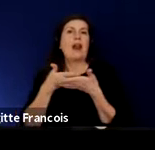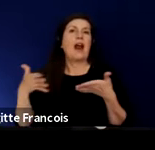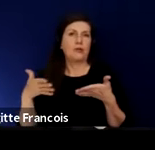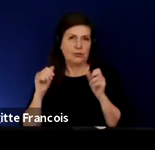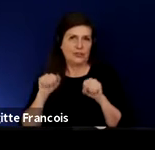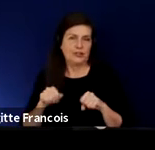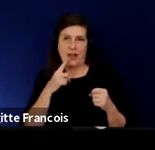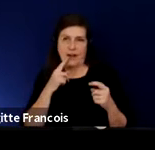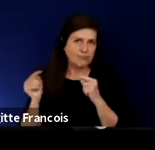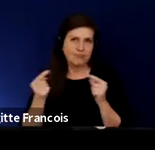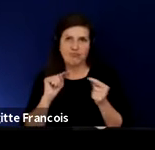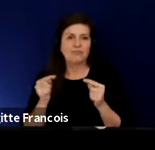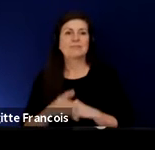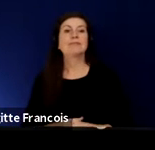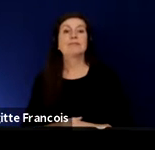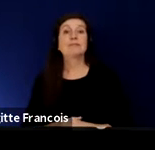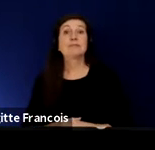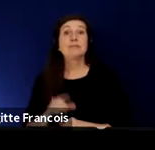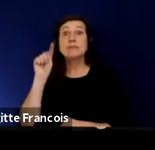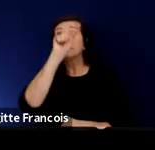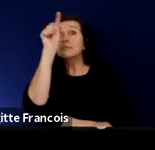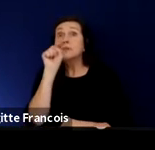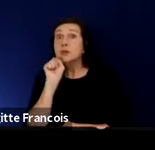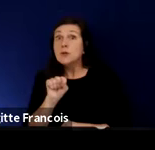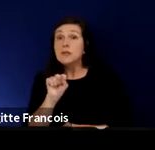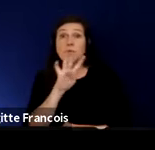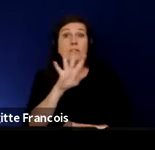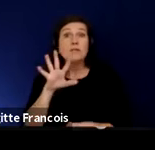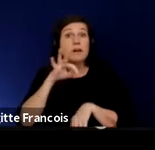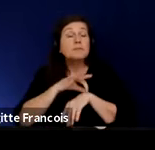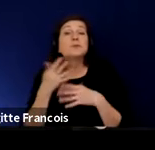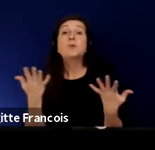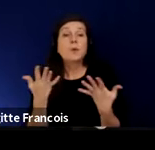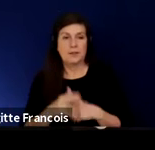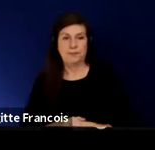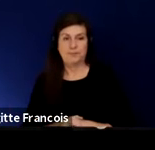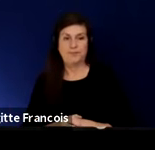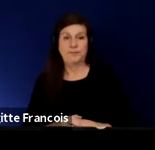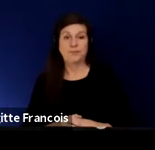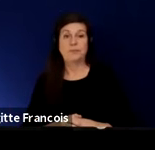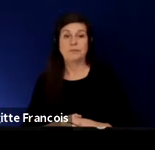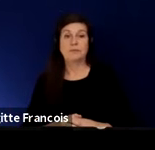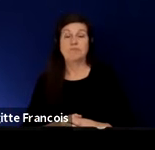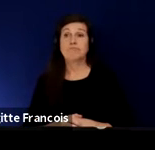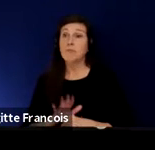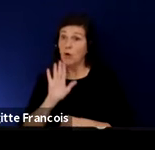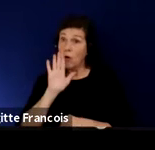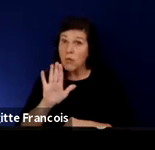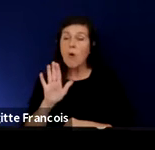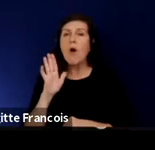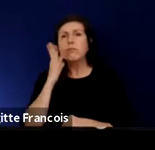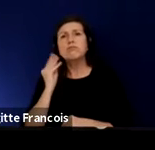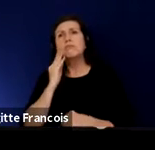the questions that we are going to discuss during these 45 minutes are, what are, according to your experience, the